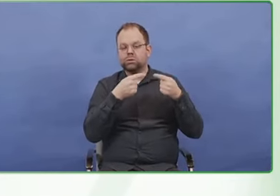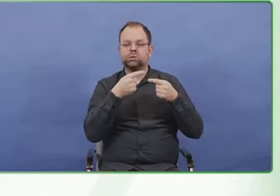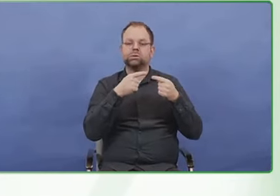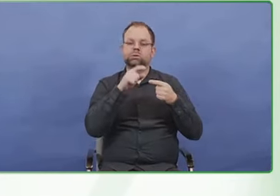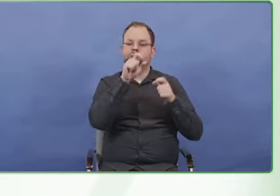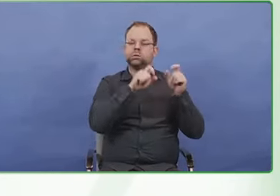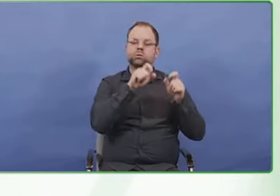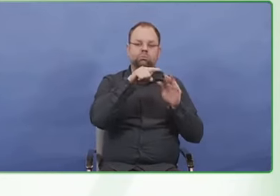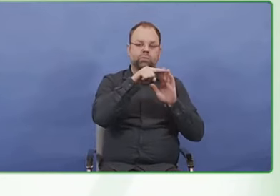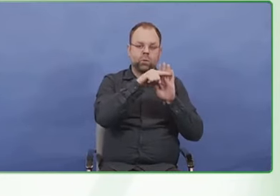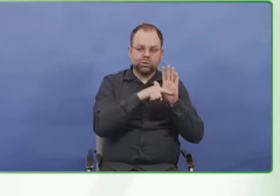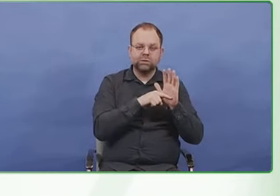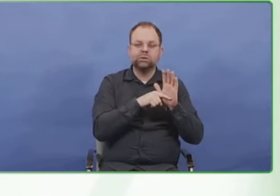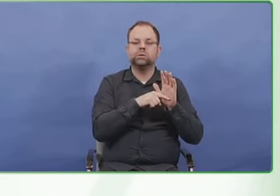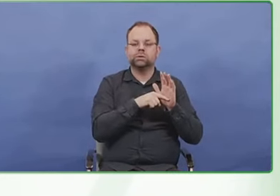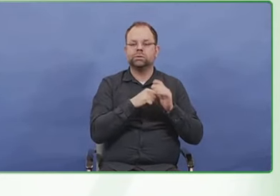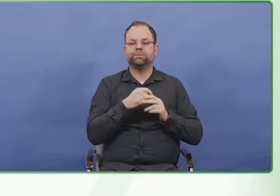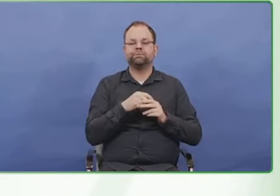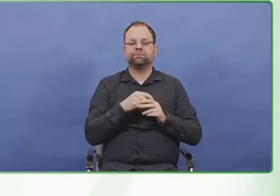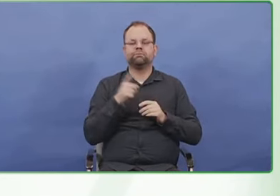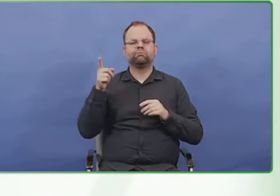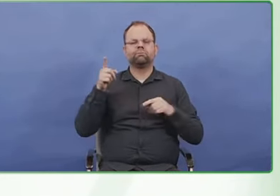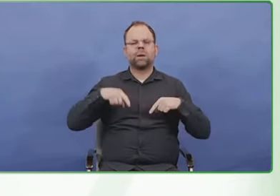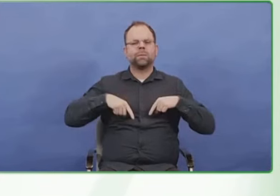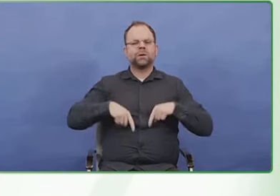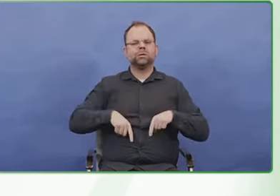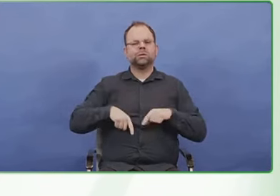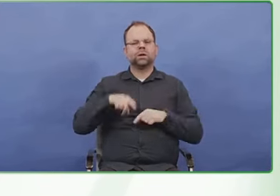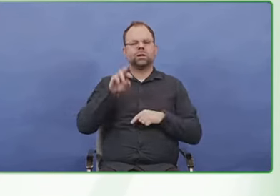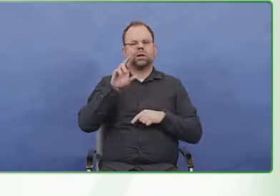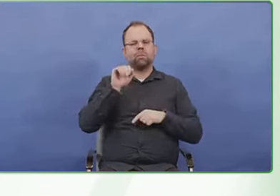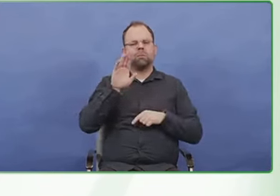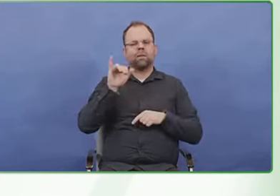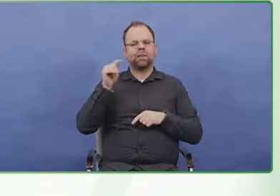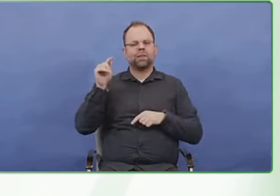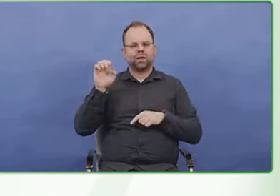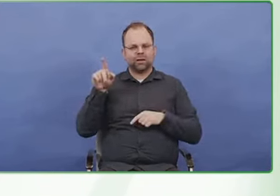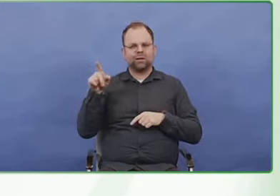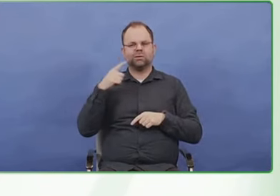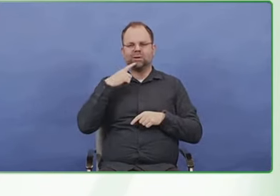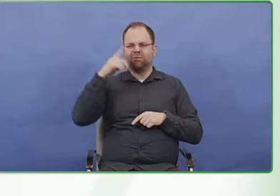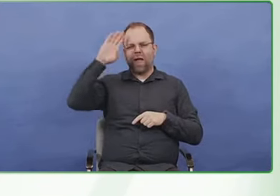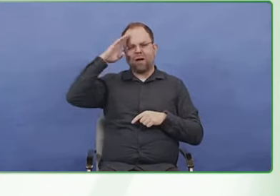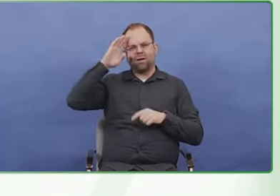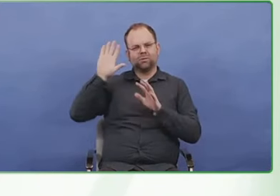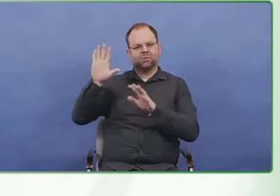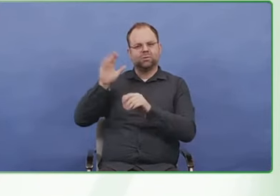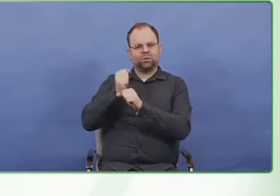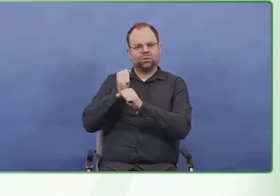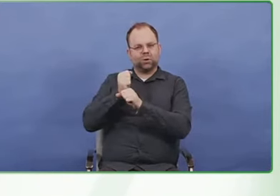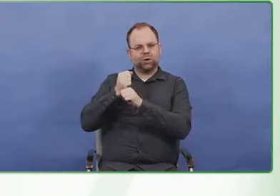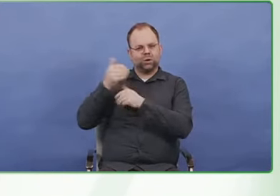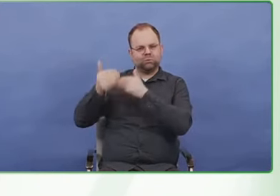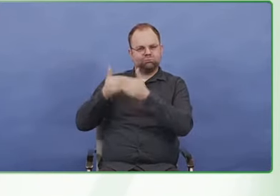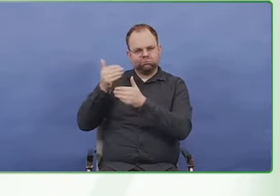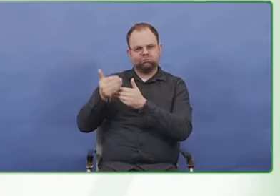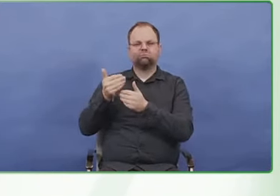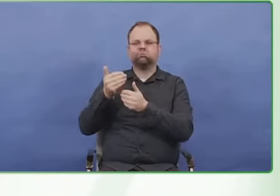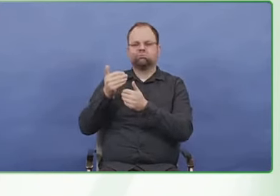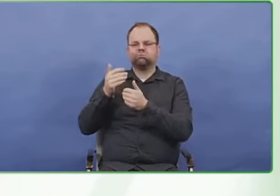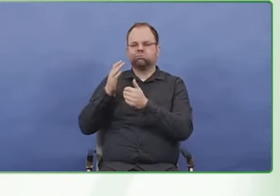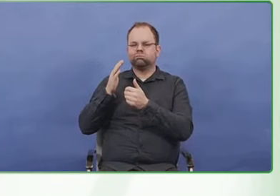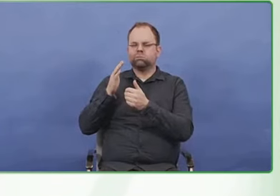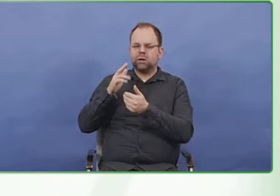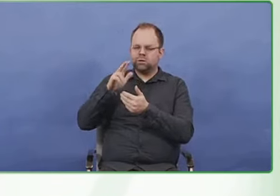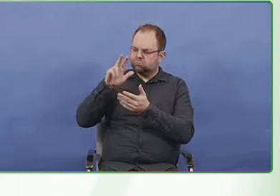the pandemic, and including today's lived experience when it comes to conflict, very often persons who may not be able to speak for themselves